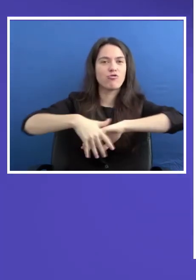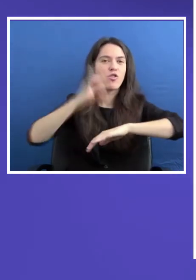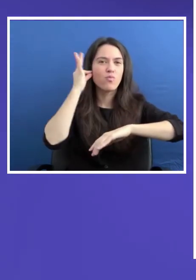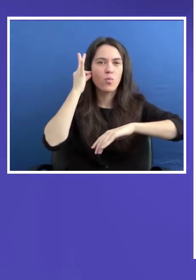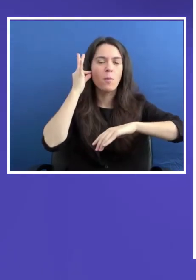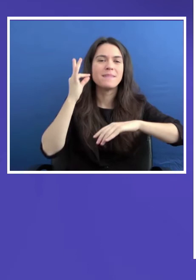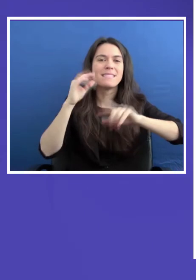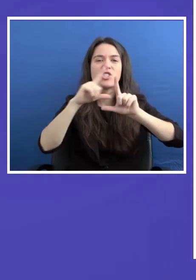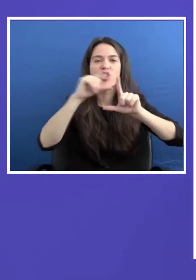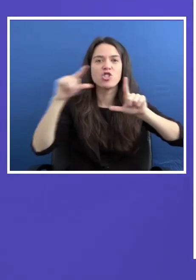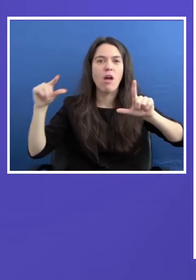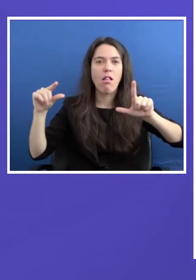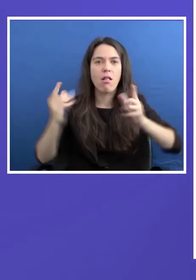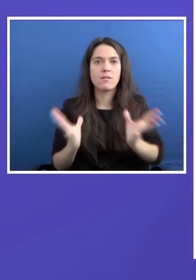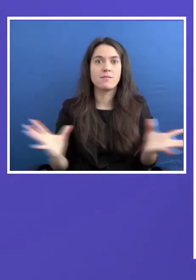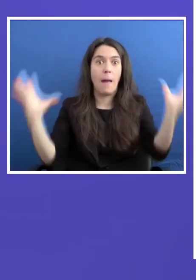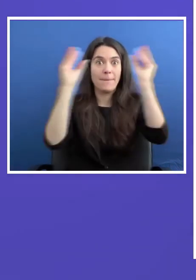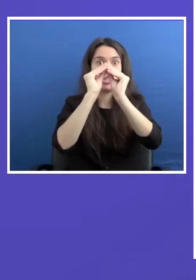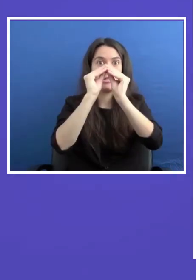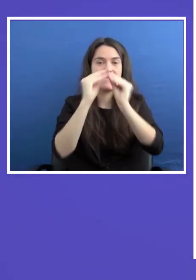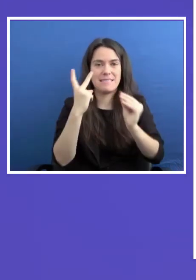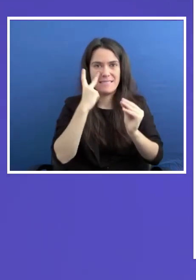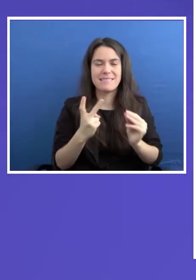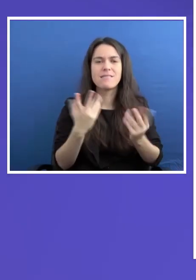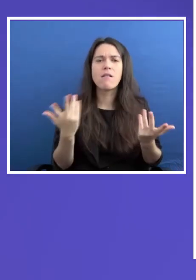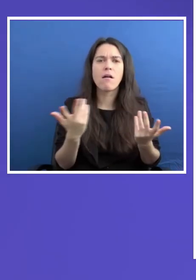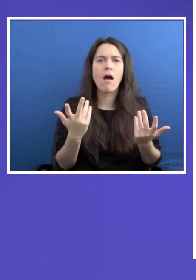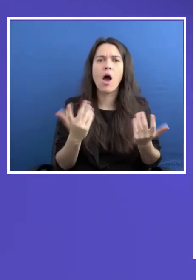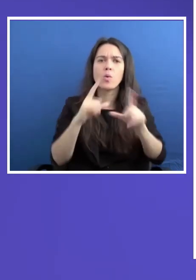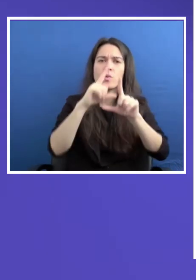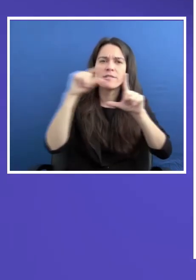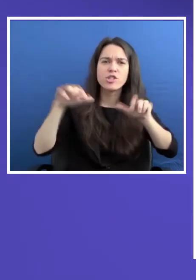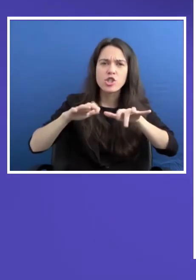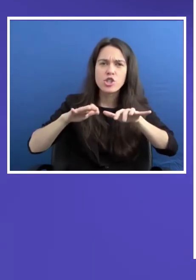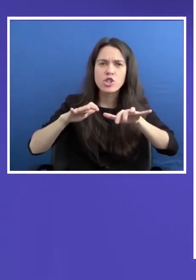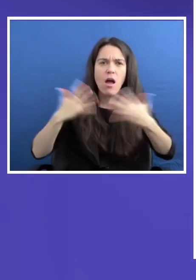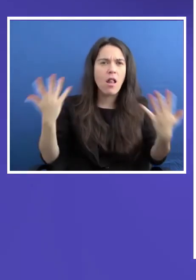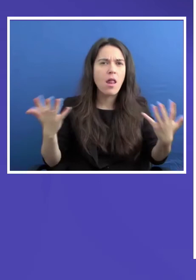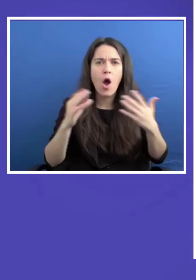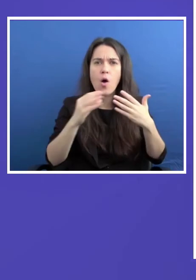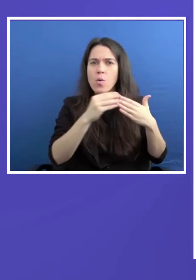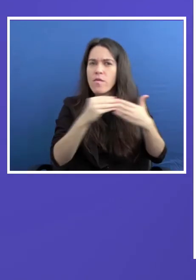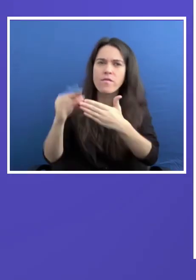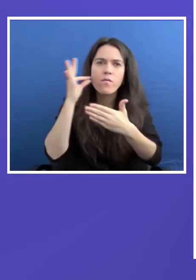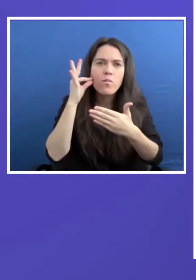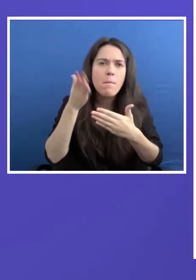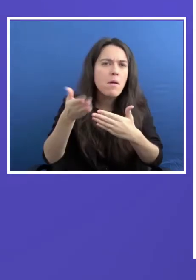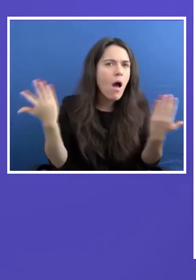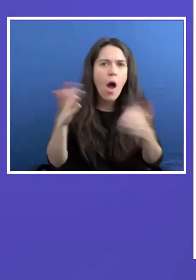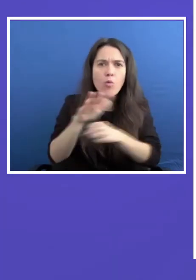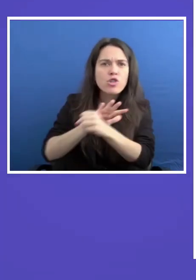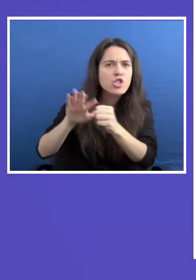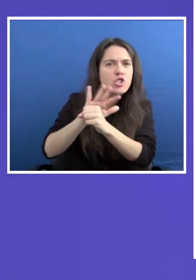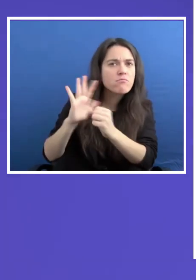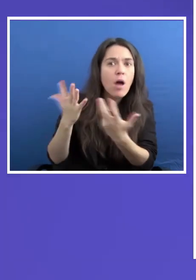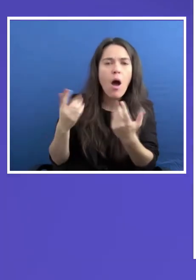also challenges and opportunities of the digital sphere for female leaders in the region. And we did discuss some of the